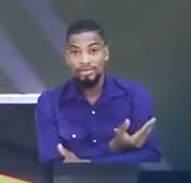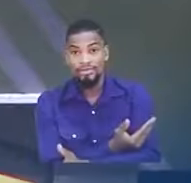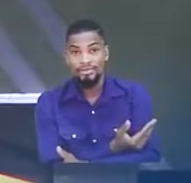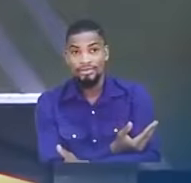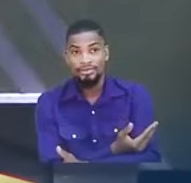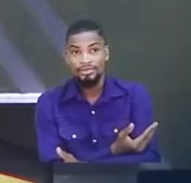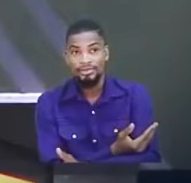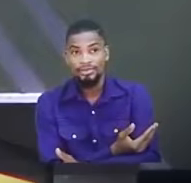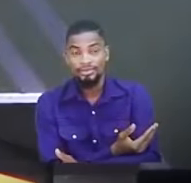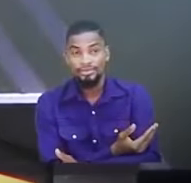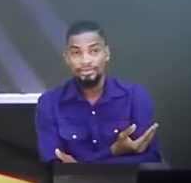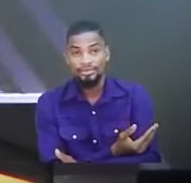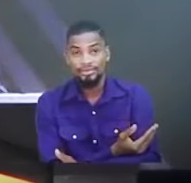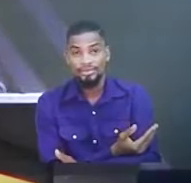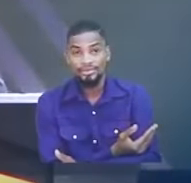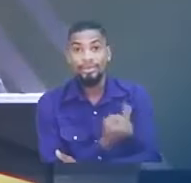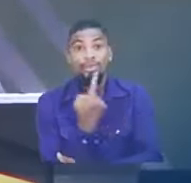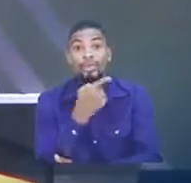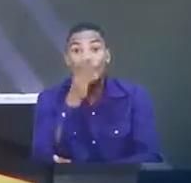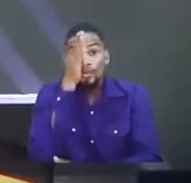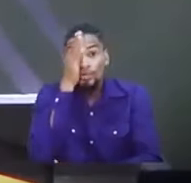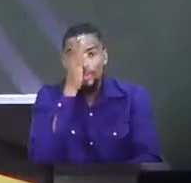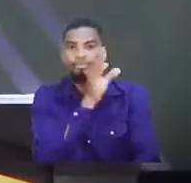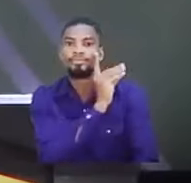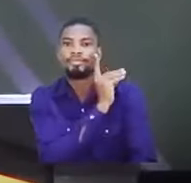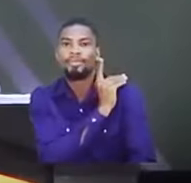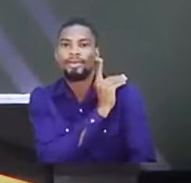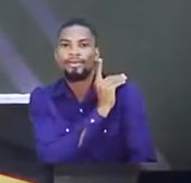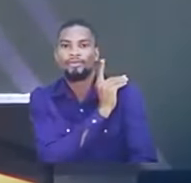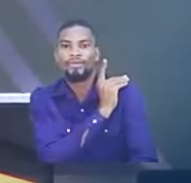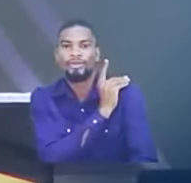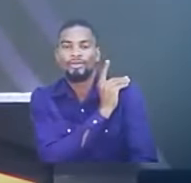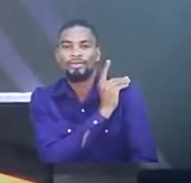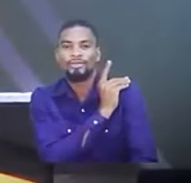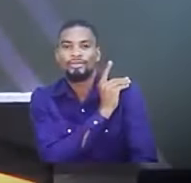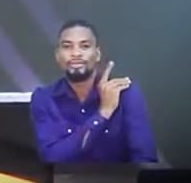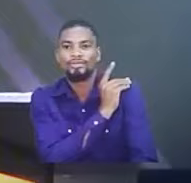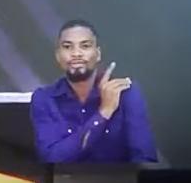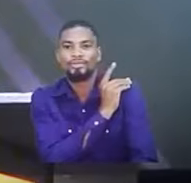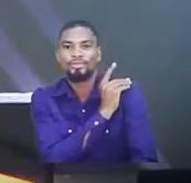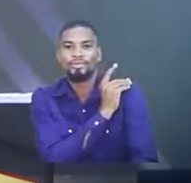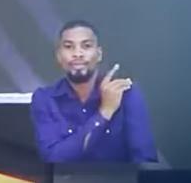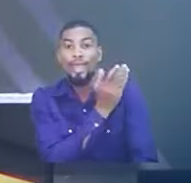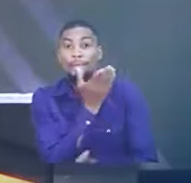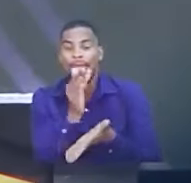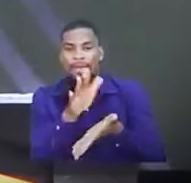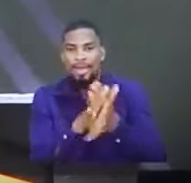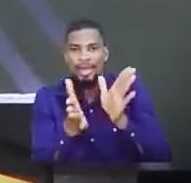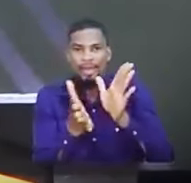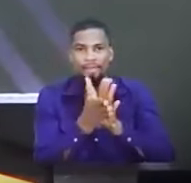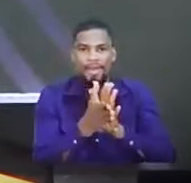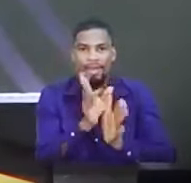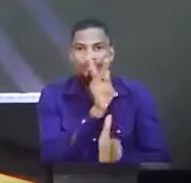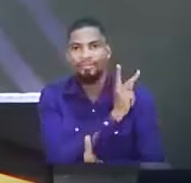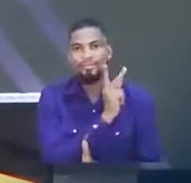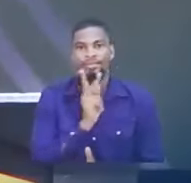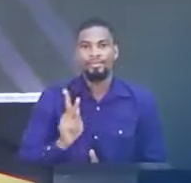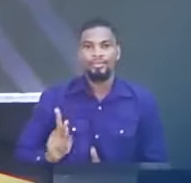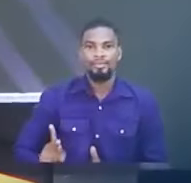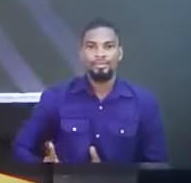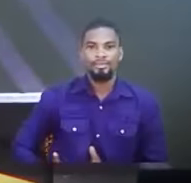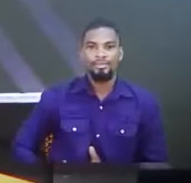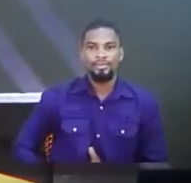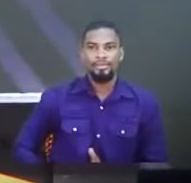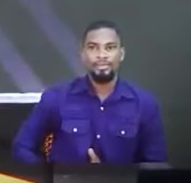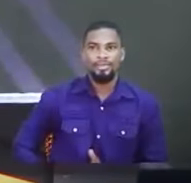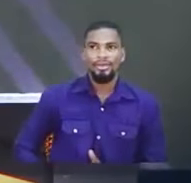of King David and the heir to the throne of David, became so obsessed with the sister